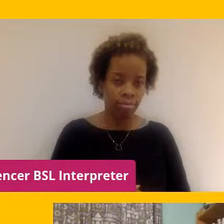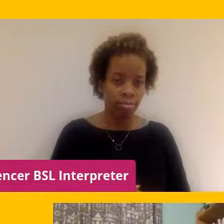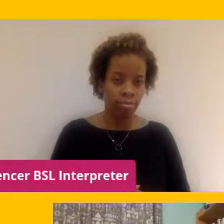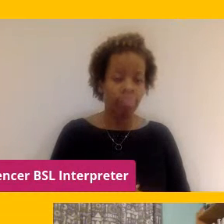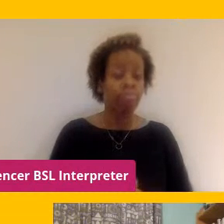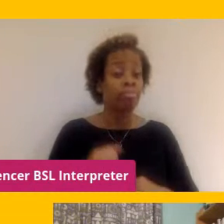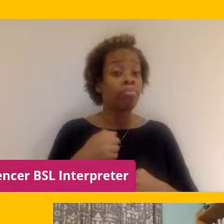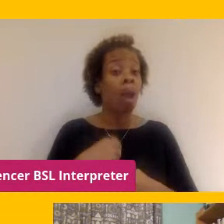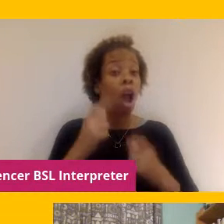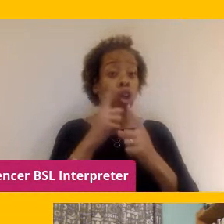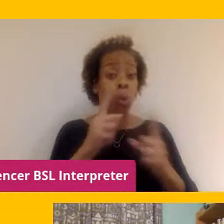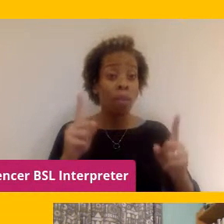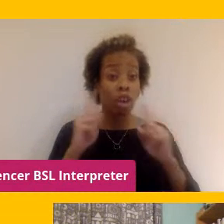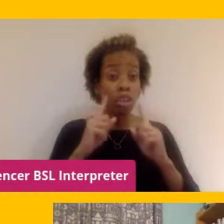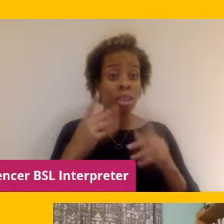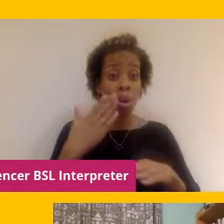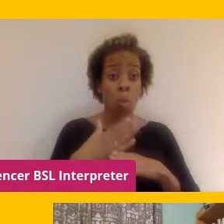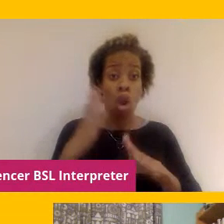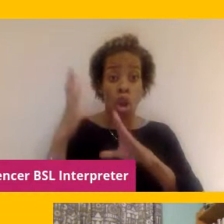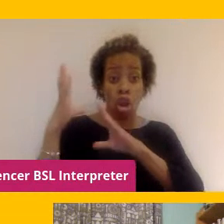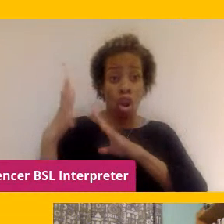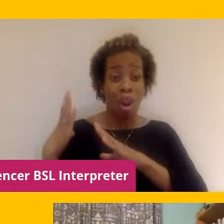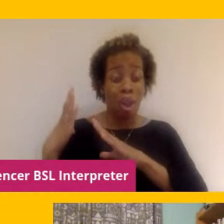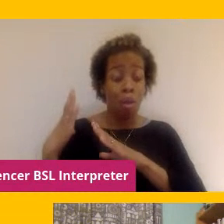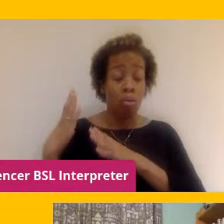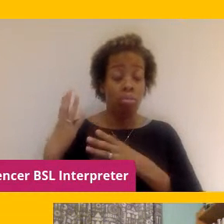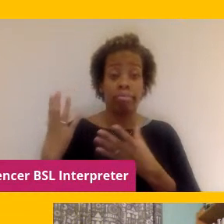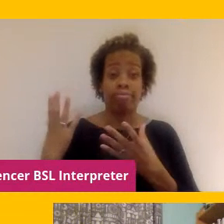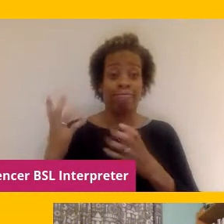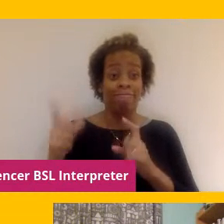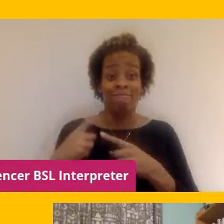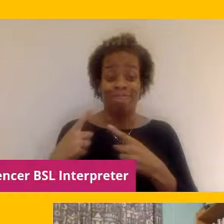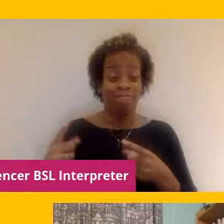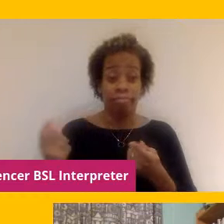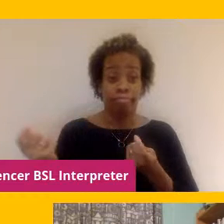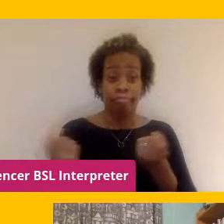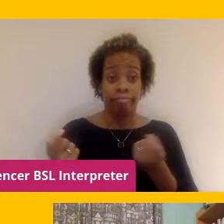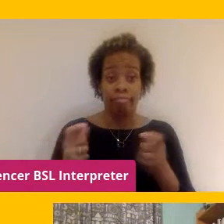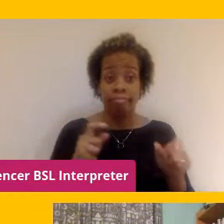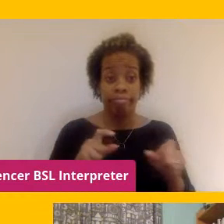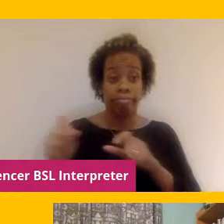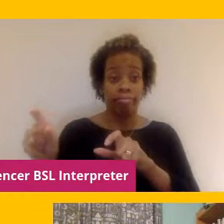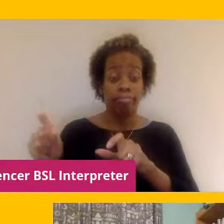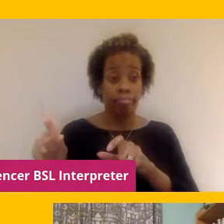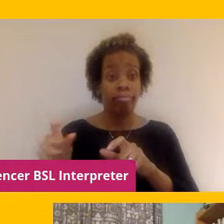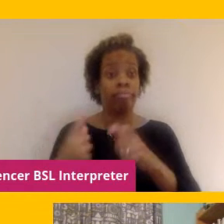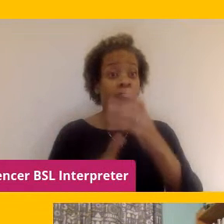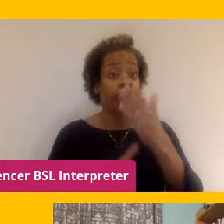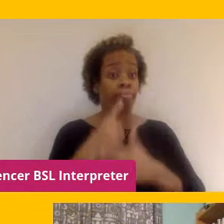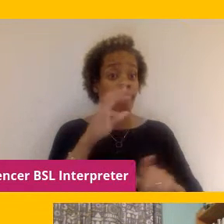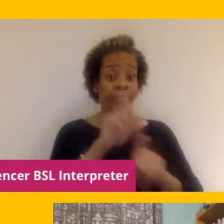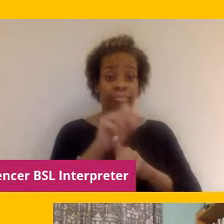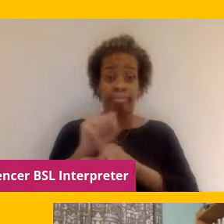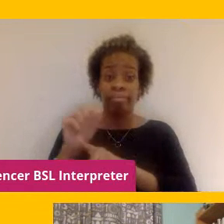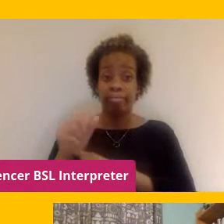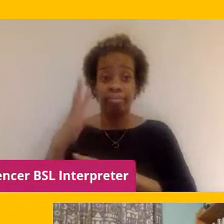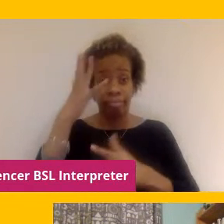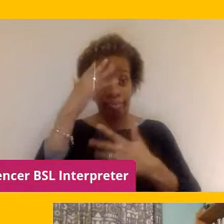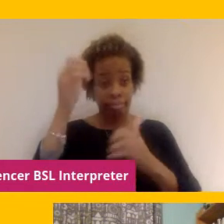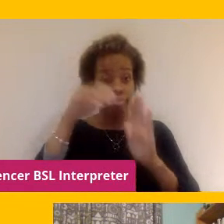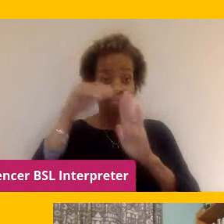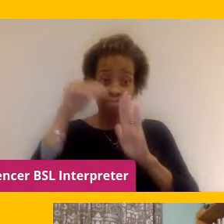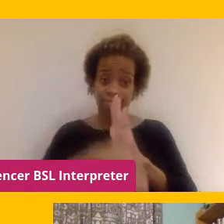my university has become unmanageable for many. Several staff are experiencing mental health related issues as a